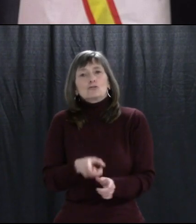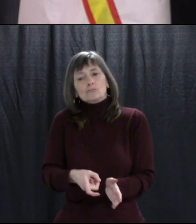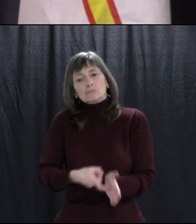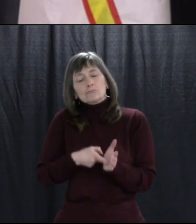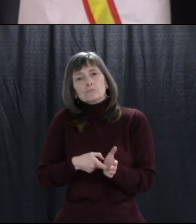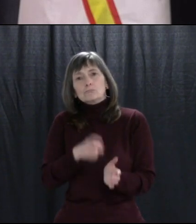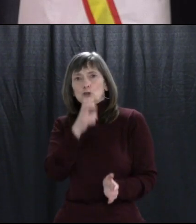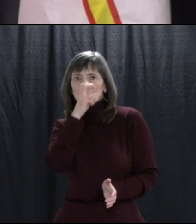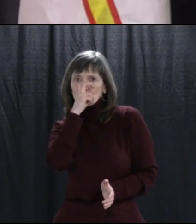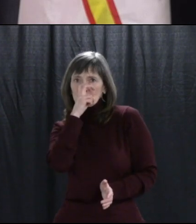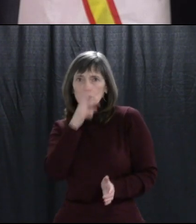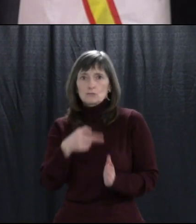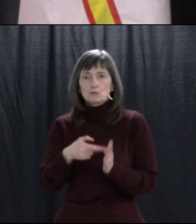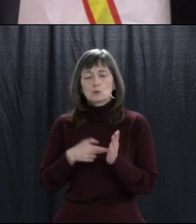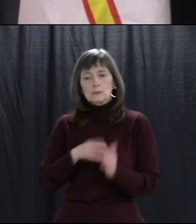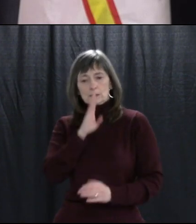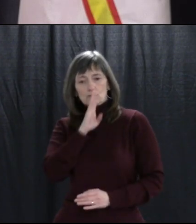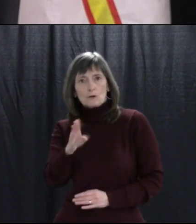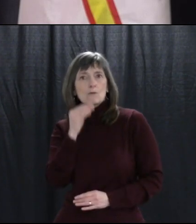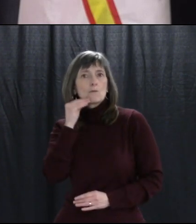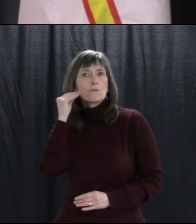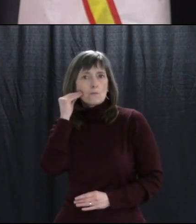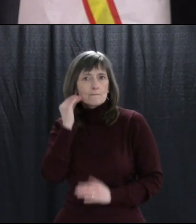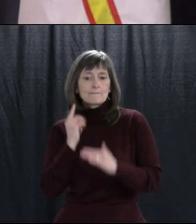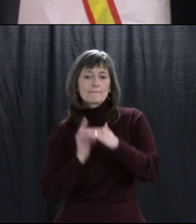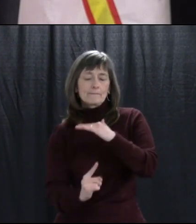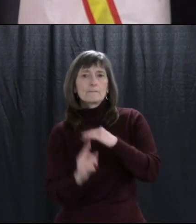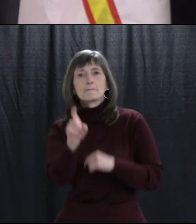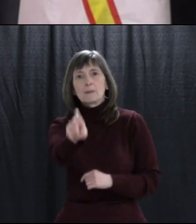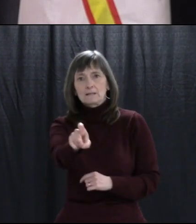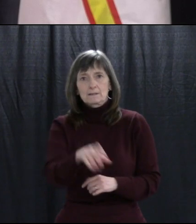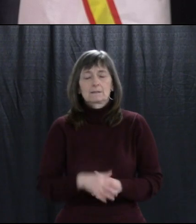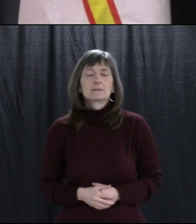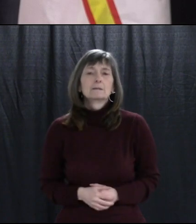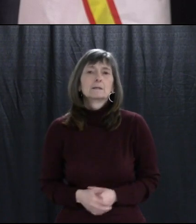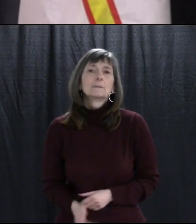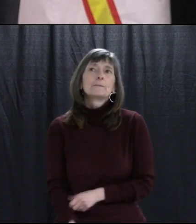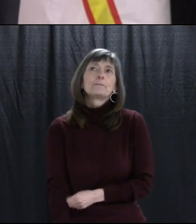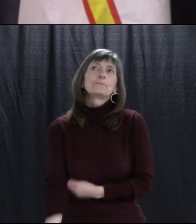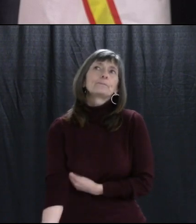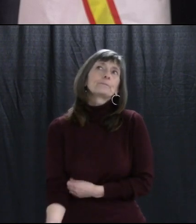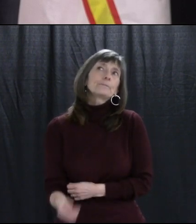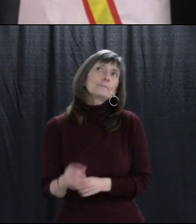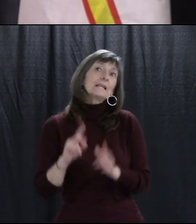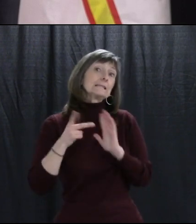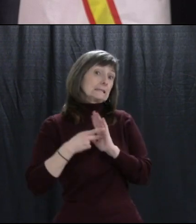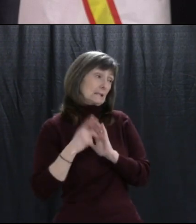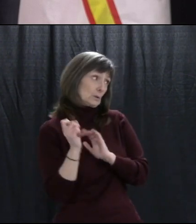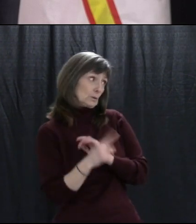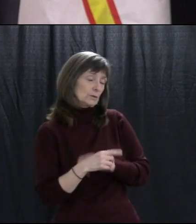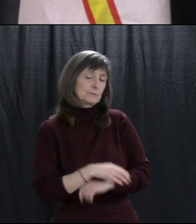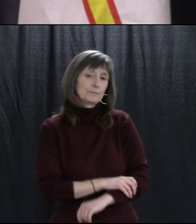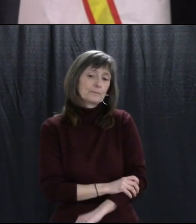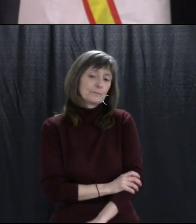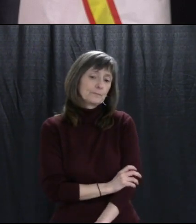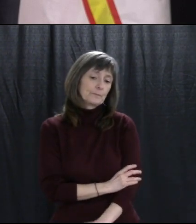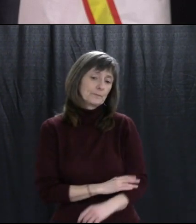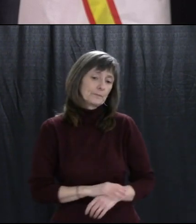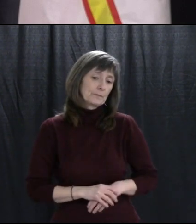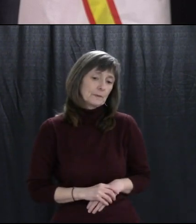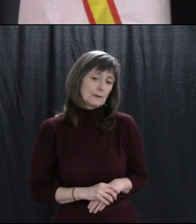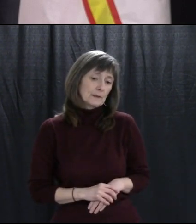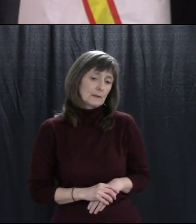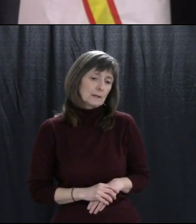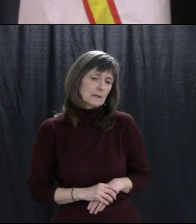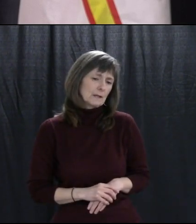tool as they enter the province to gather that information. And as a follow-up to that, I mean, given all the risk